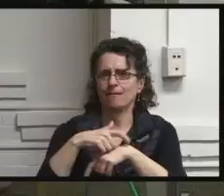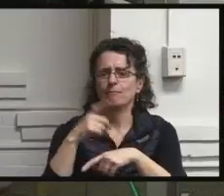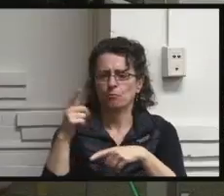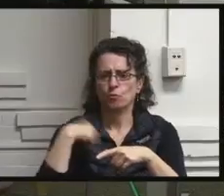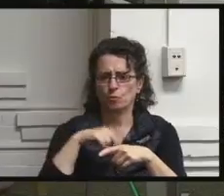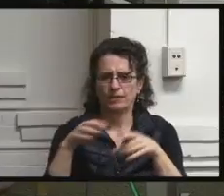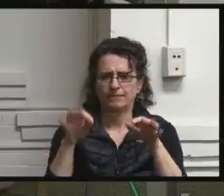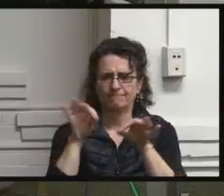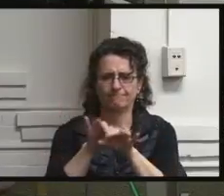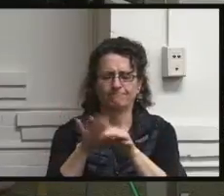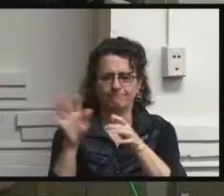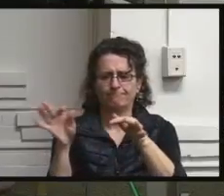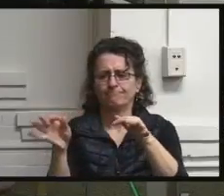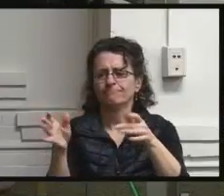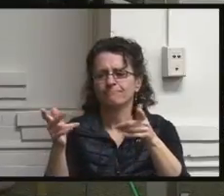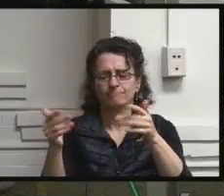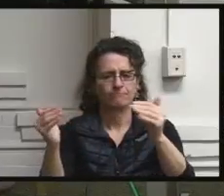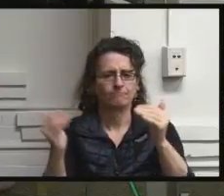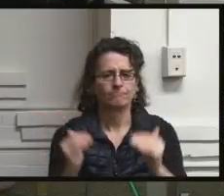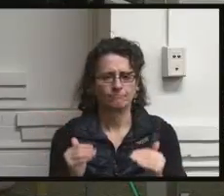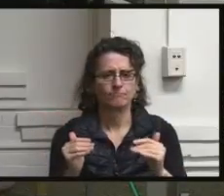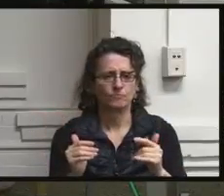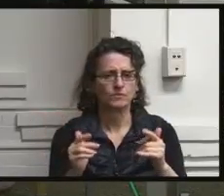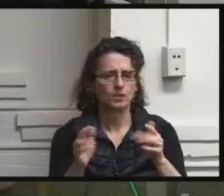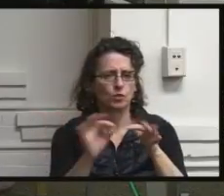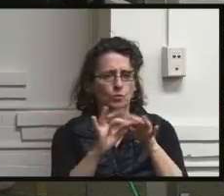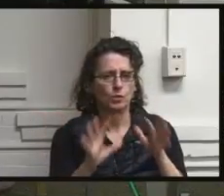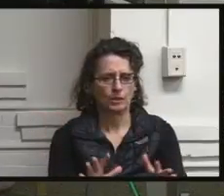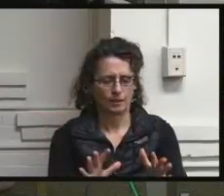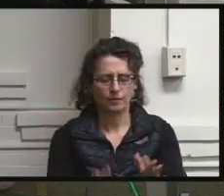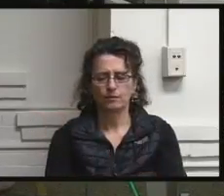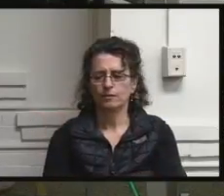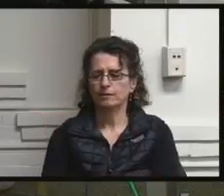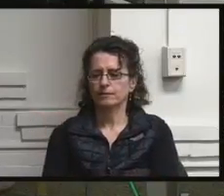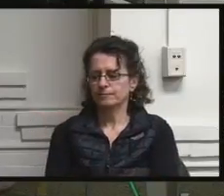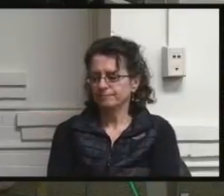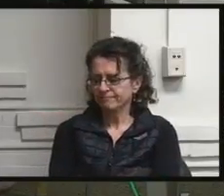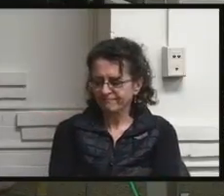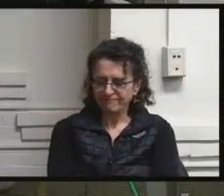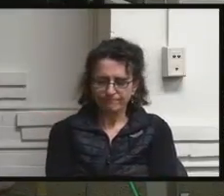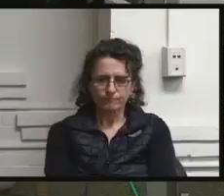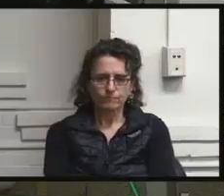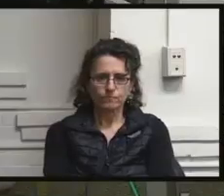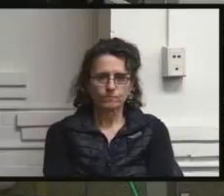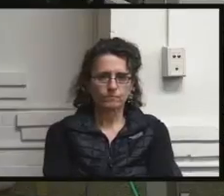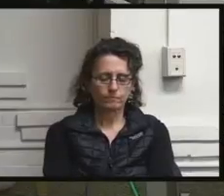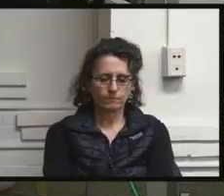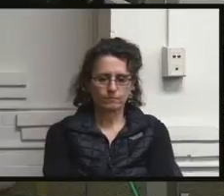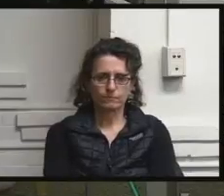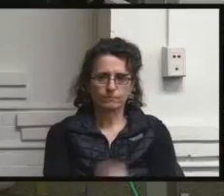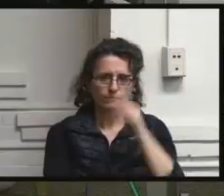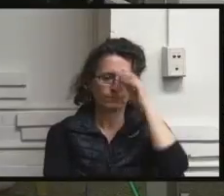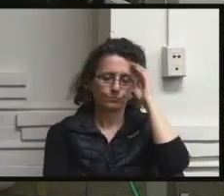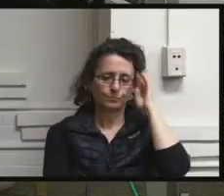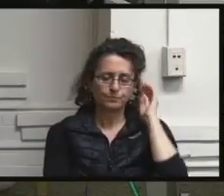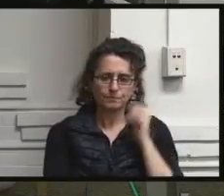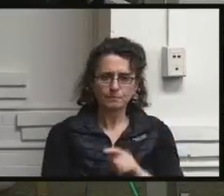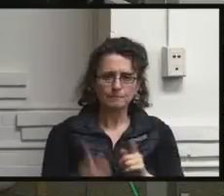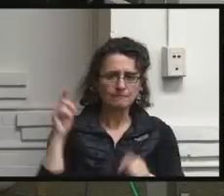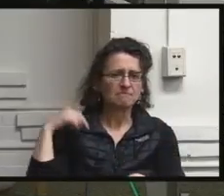we had, in this year and a half period, we've probably gone without a